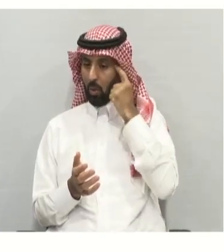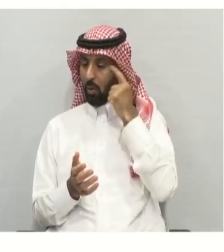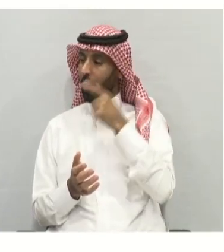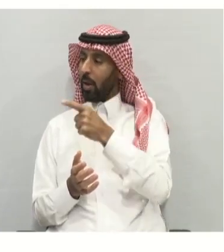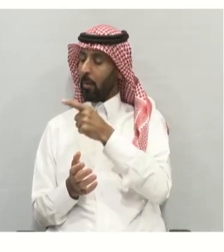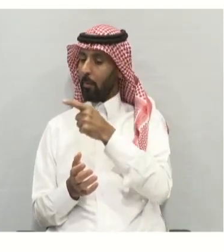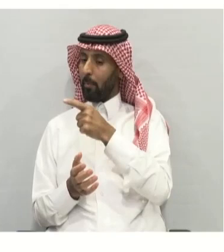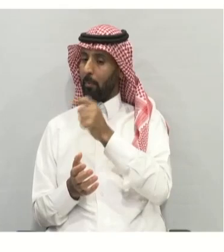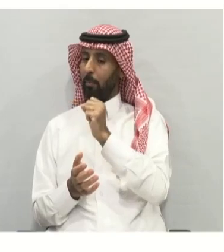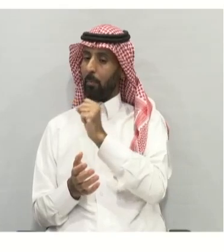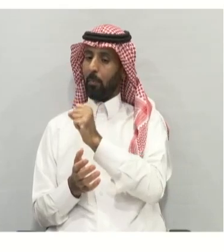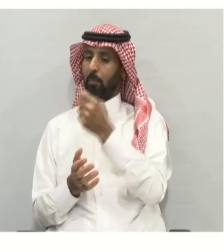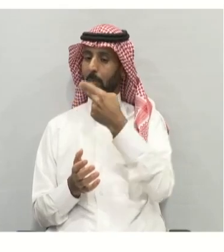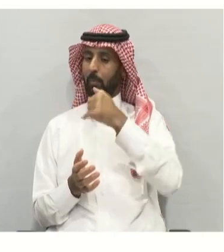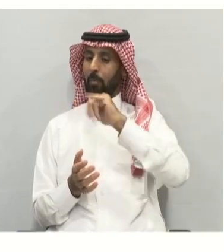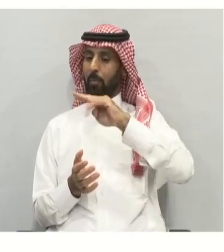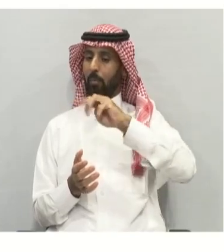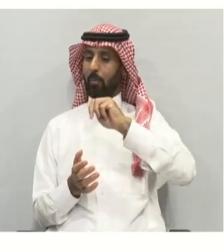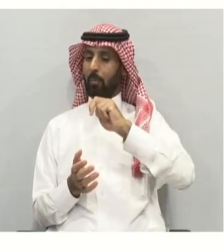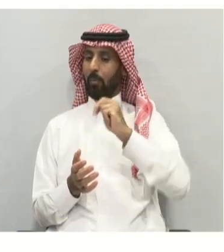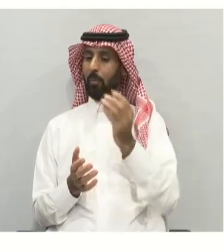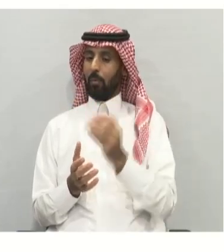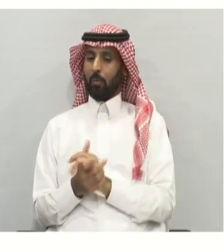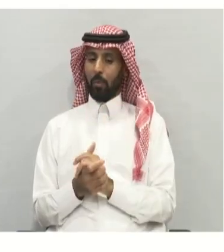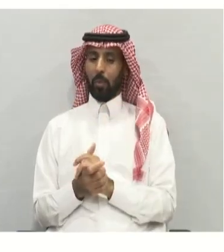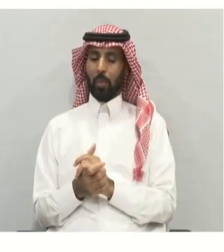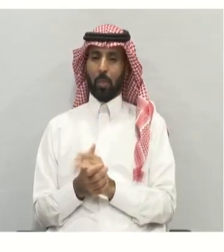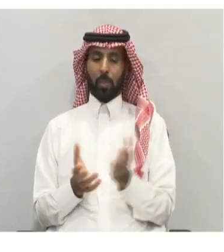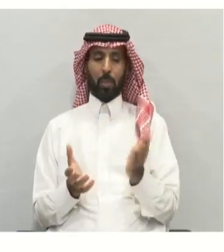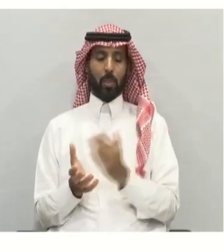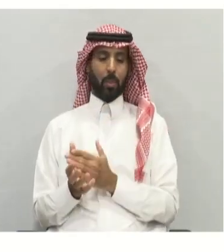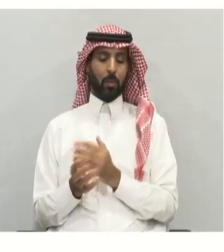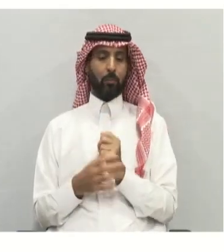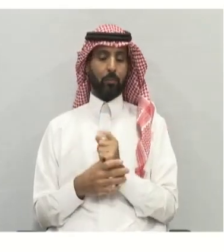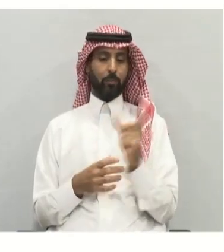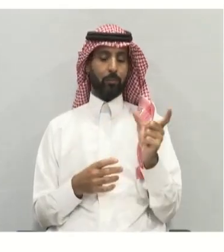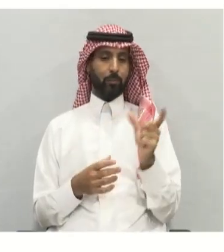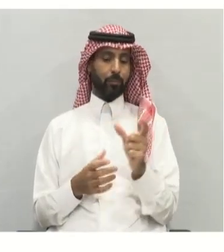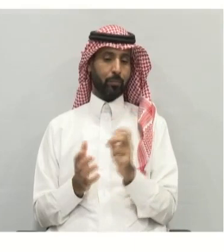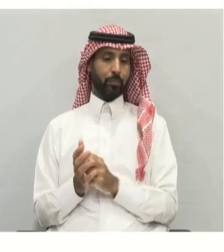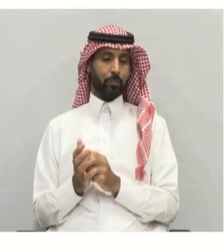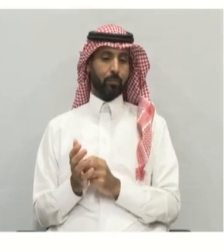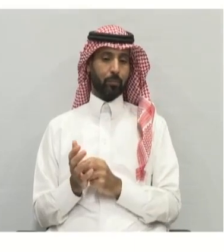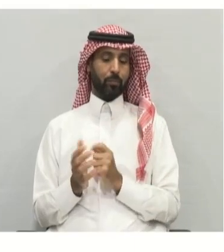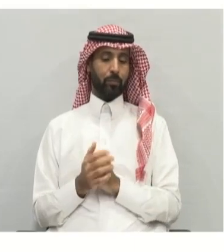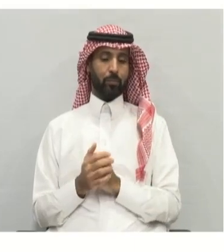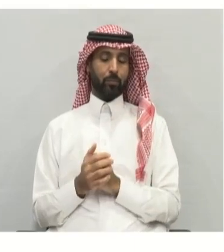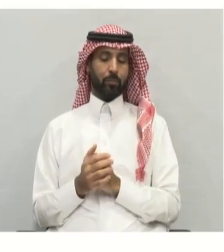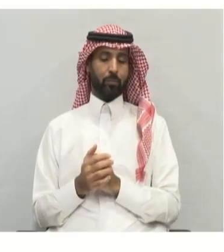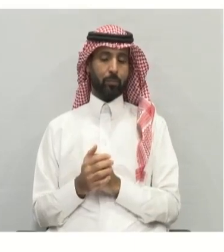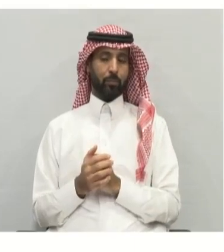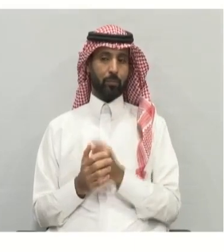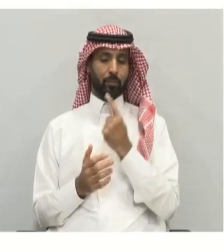can we use the object pronouns. And also the other part we have learned, which is